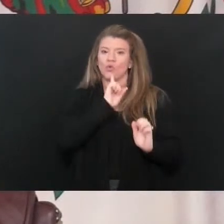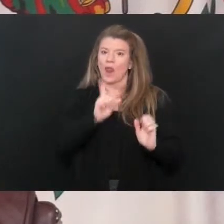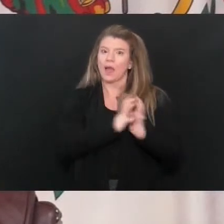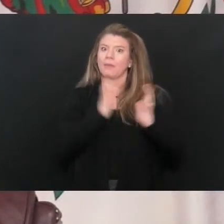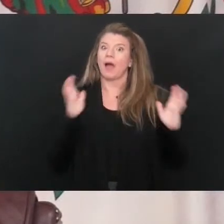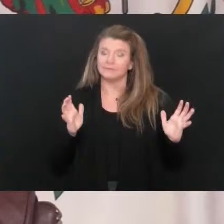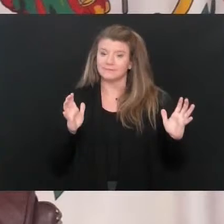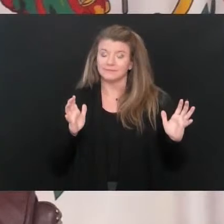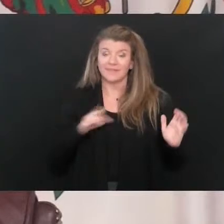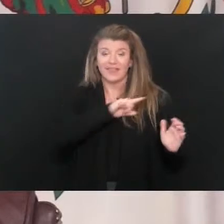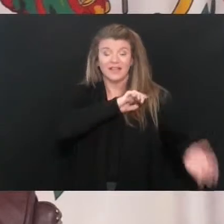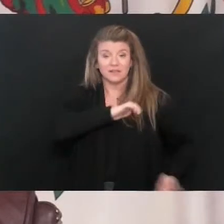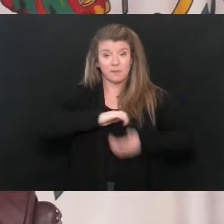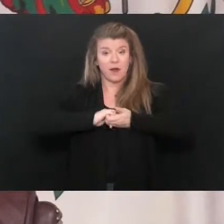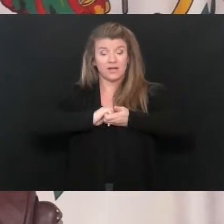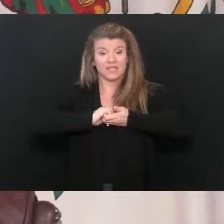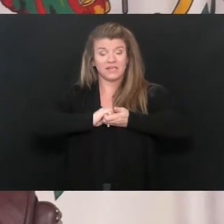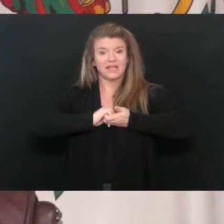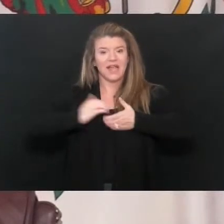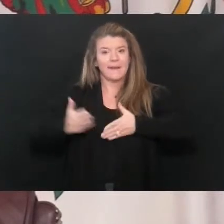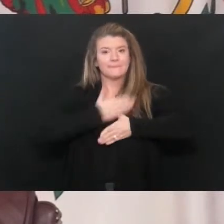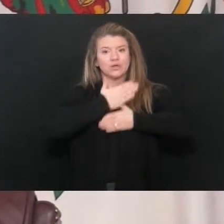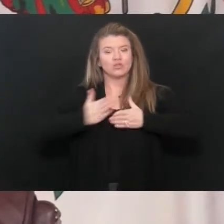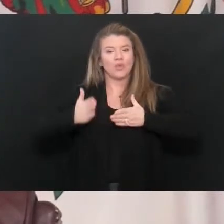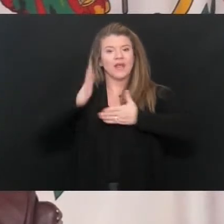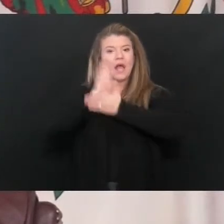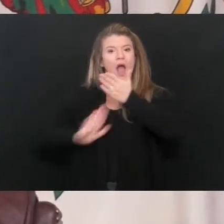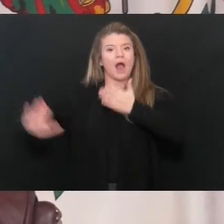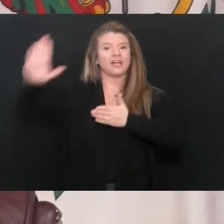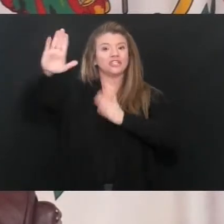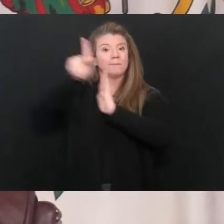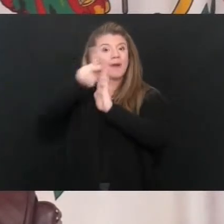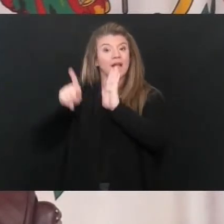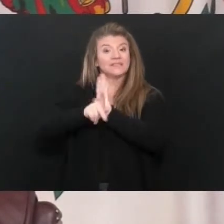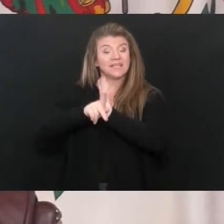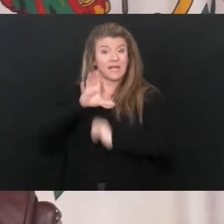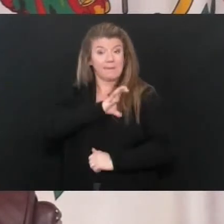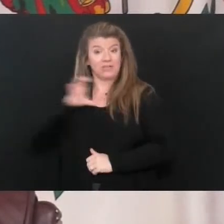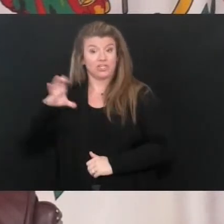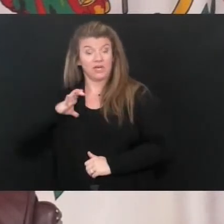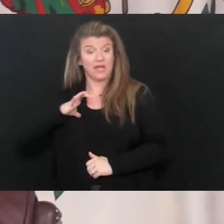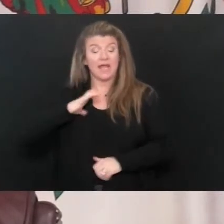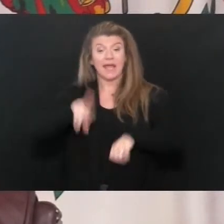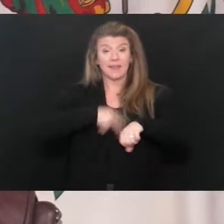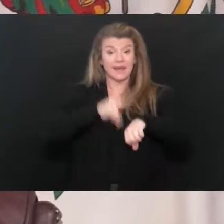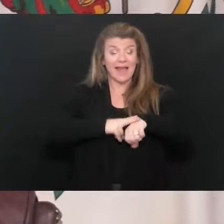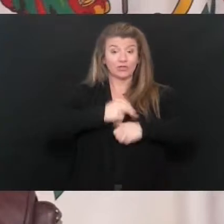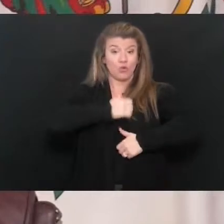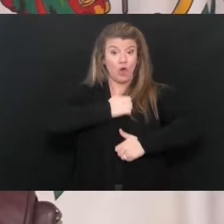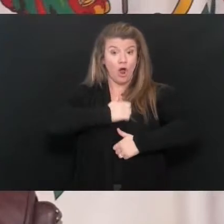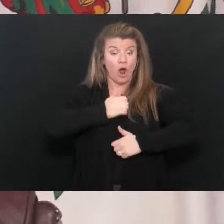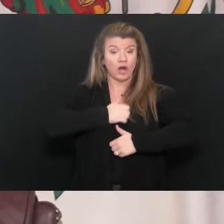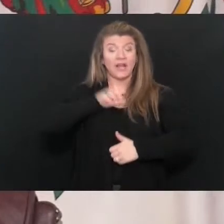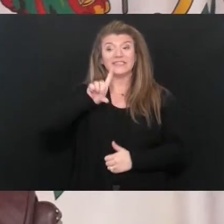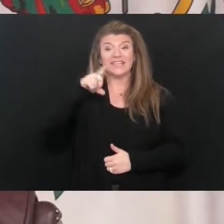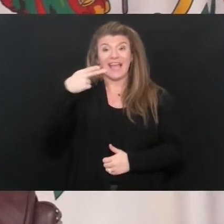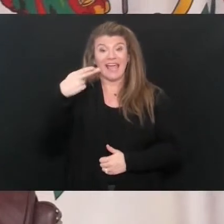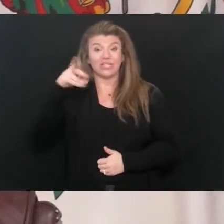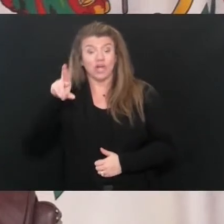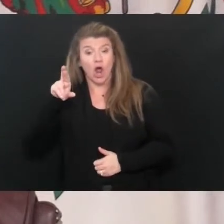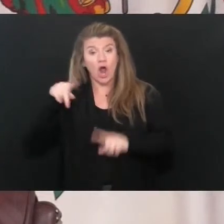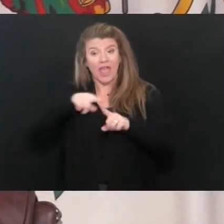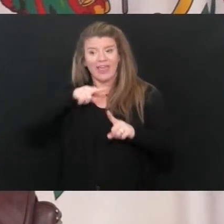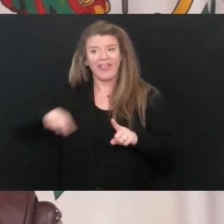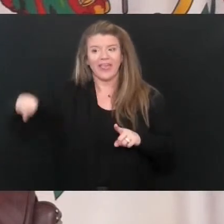is a partnership between Higher Ed Policy Commission, the National Guard, the DHHR, that is training